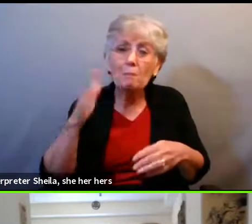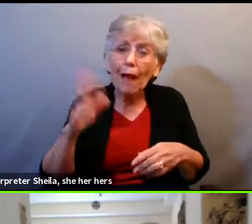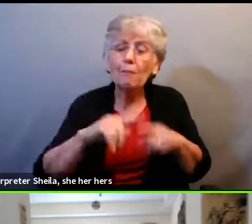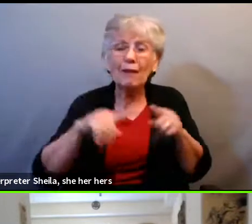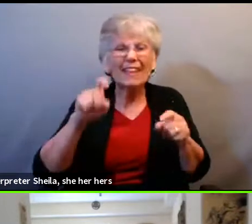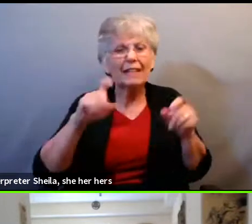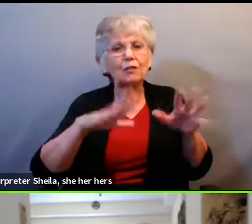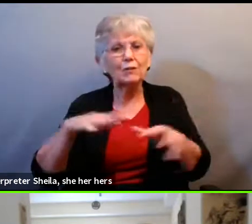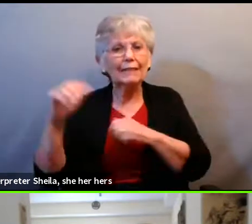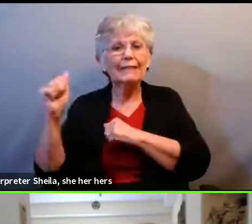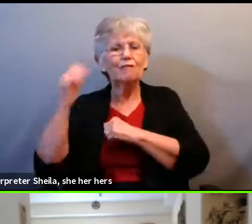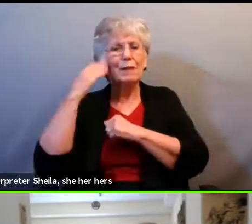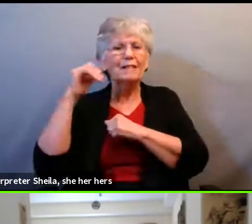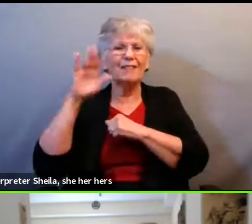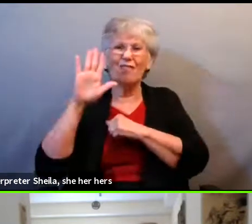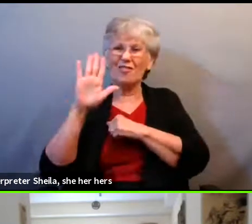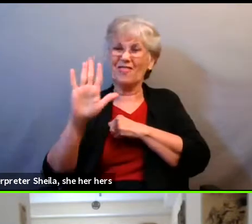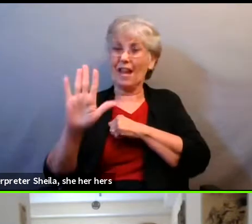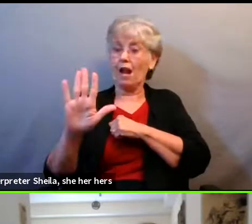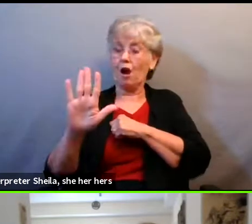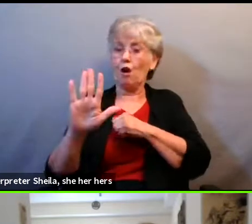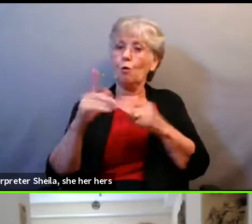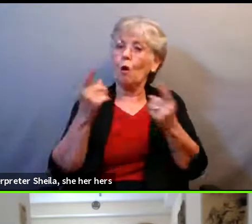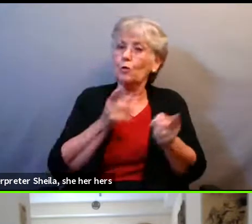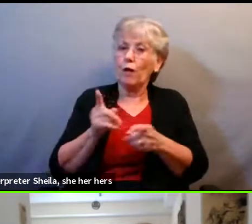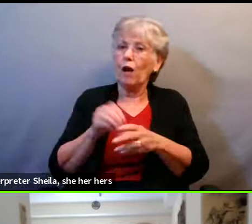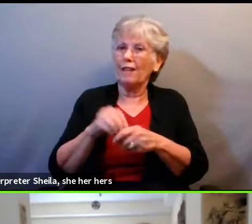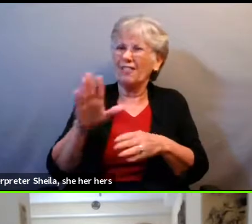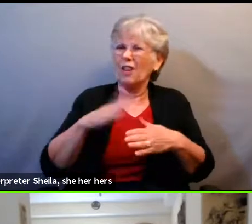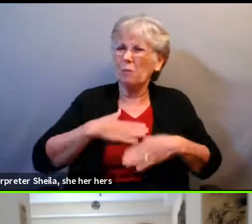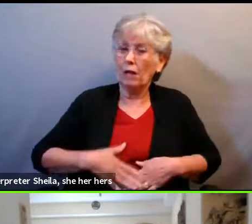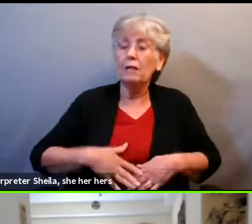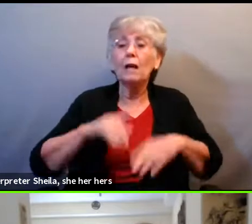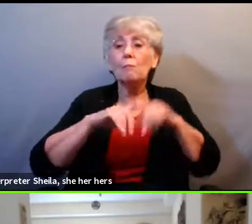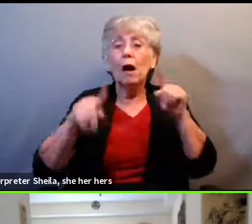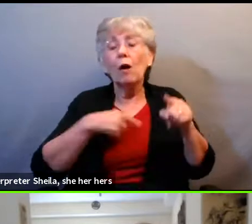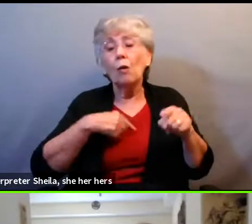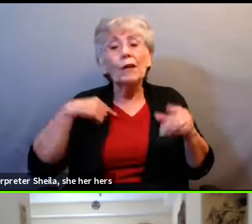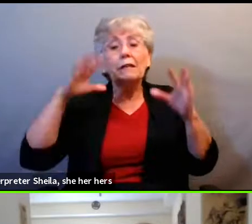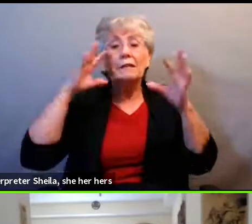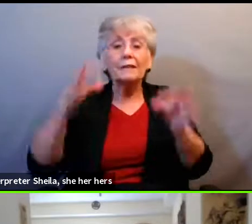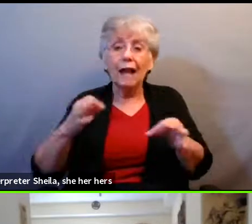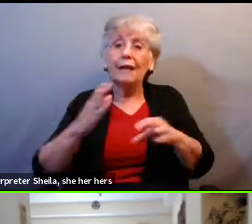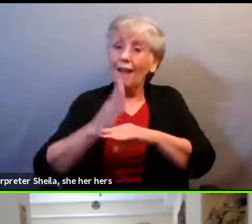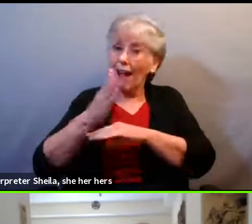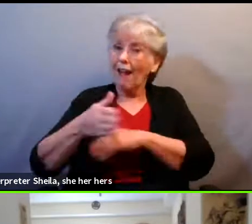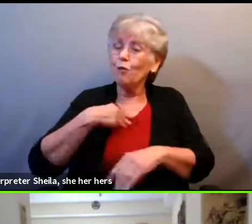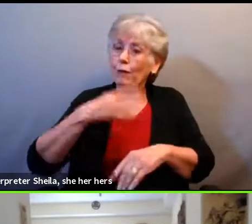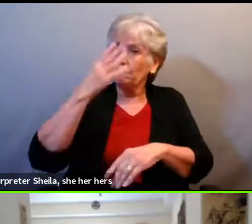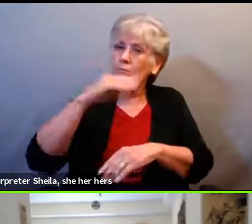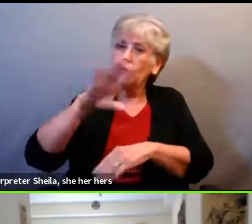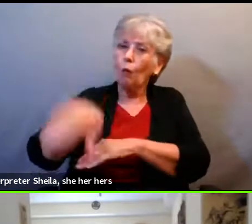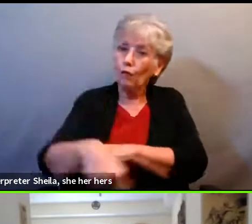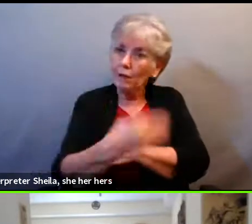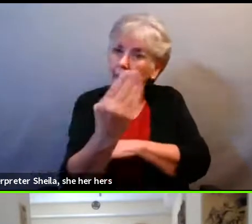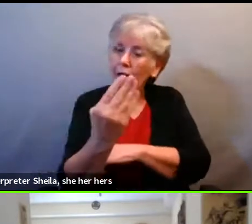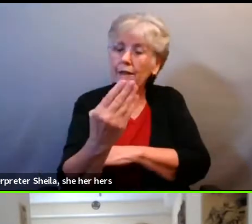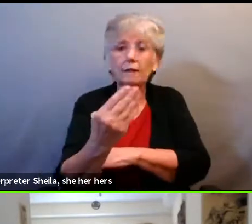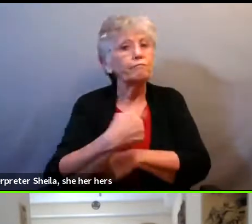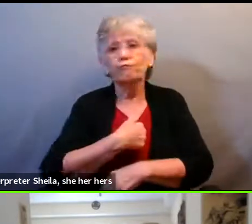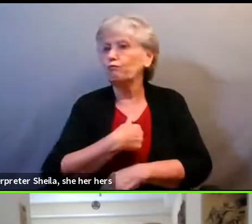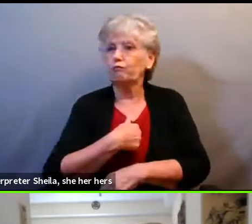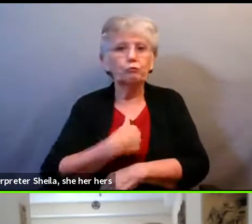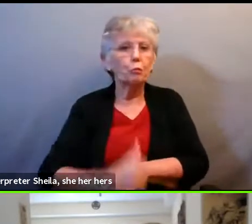the conditions. But we then decided, after we had stayed there for one night, that we were not going to leave.